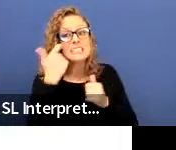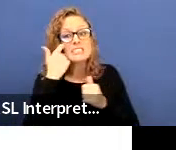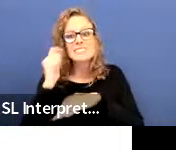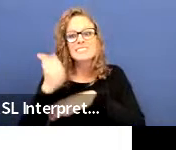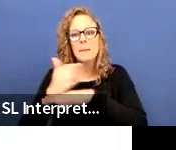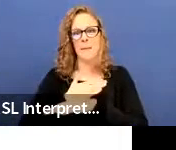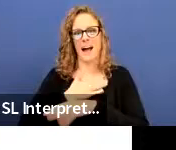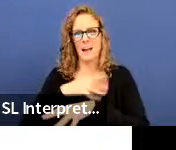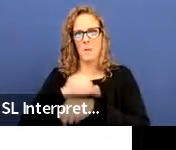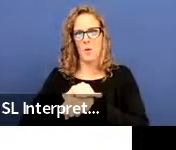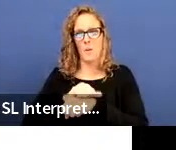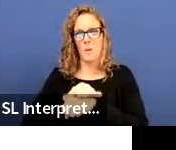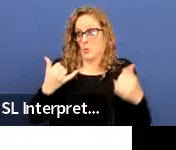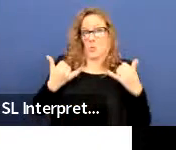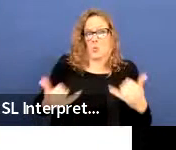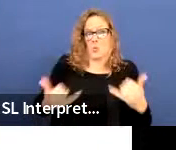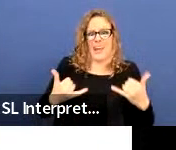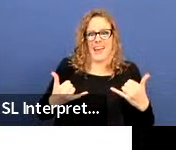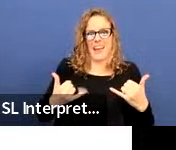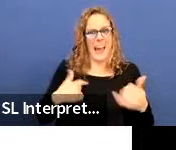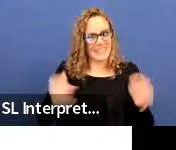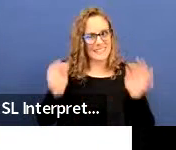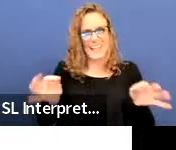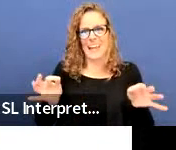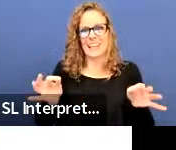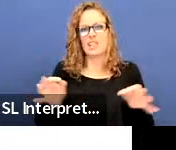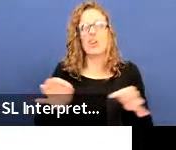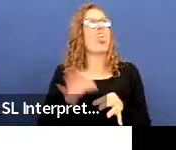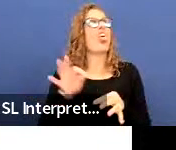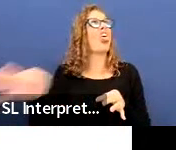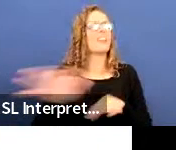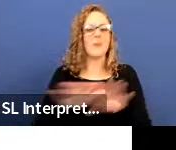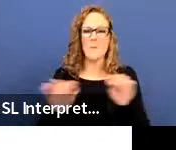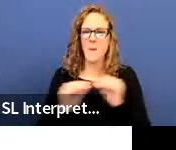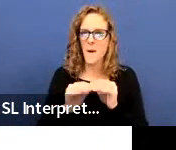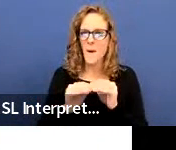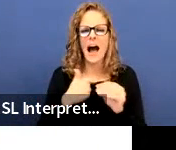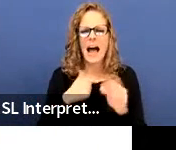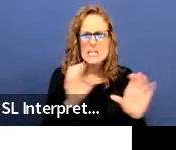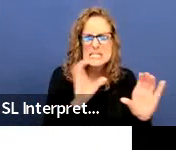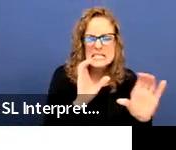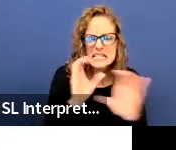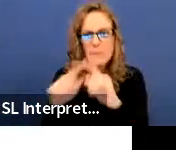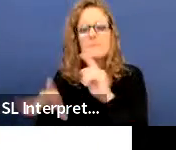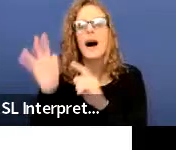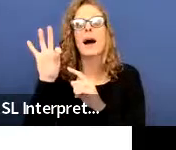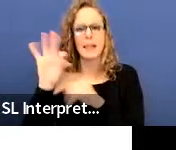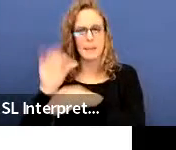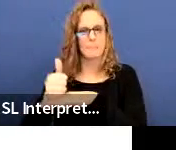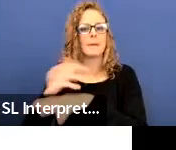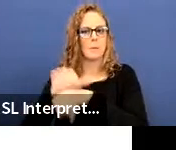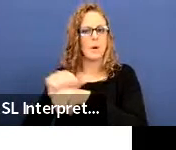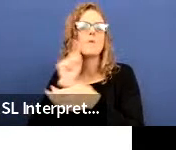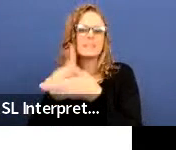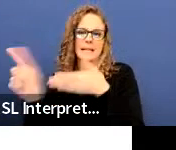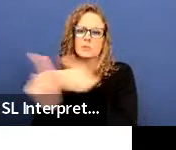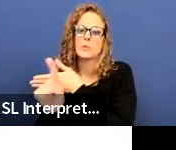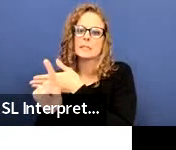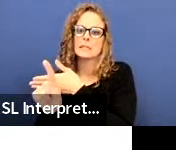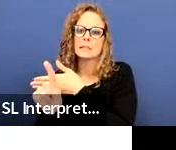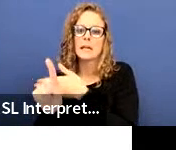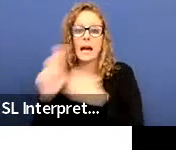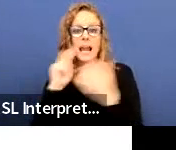appointment today. I decided to stop putting it off. I had to hunt around a little bit, but I got something for next week. So, and I've looked